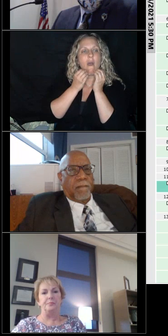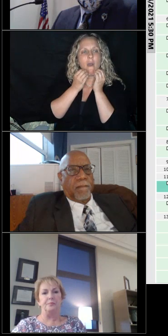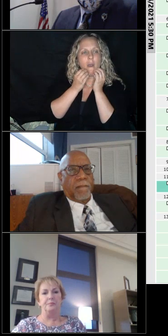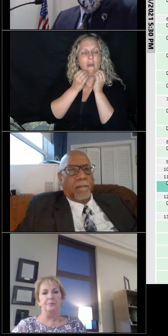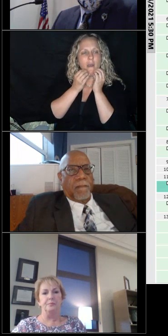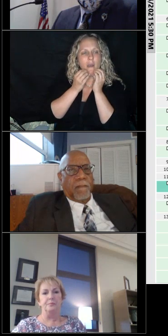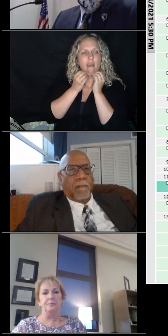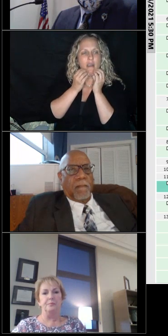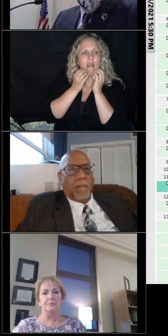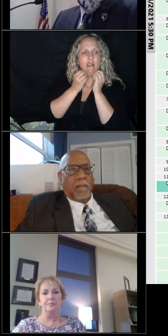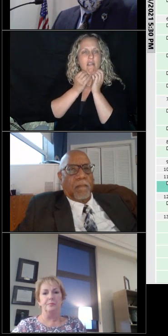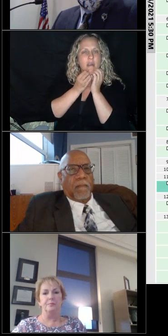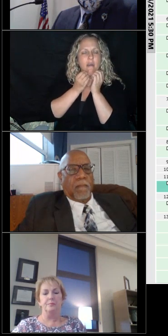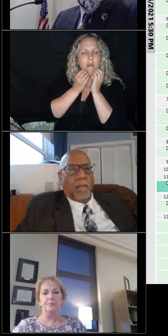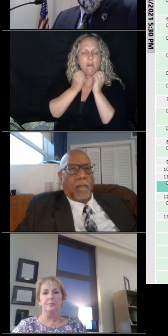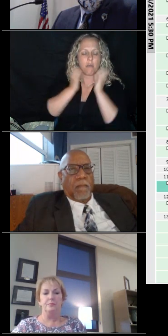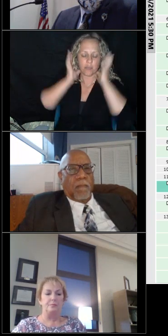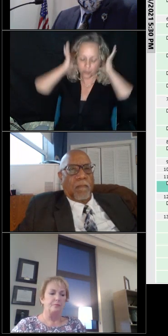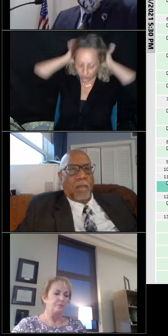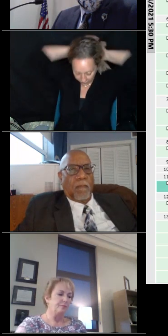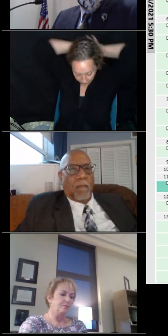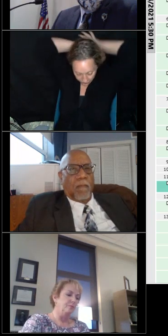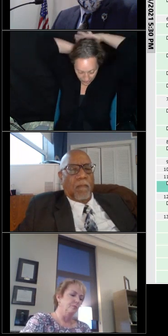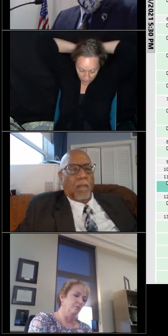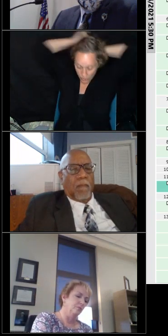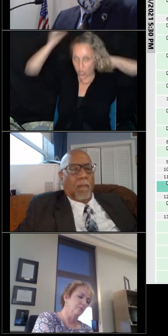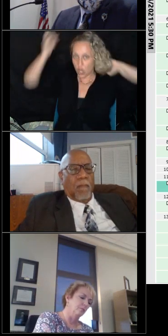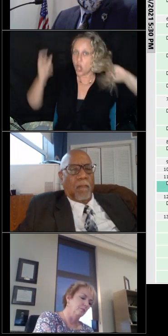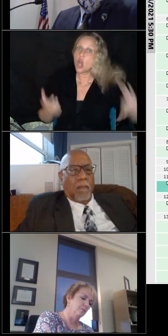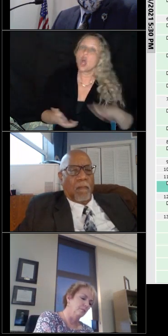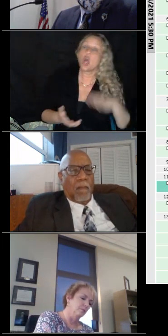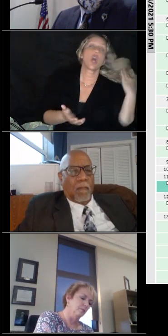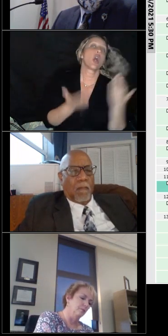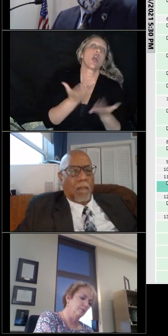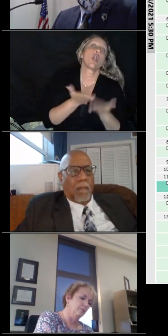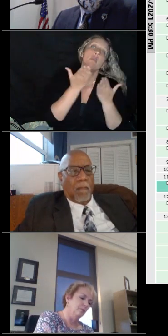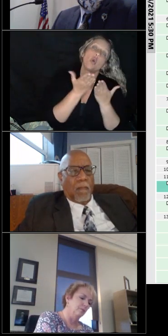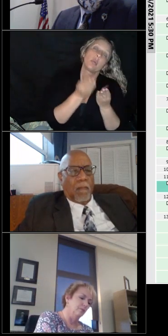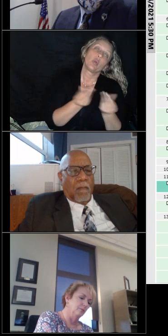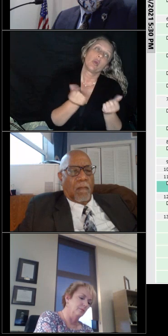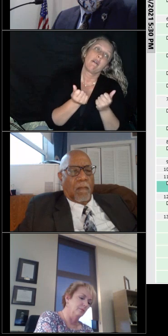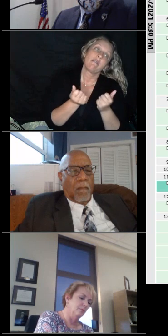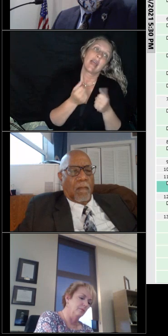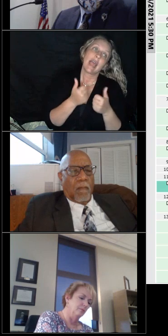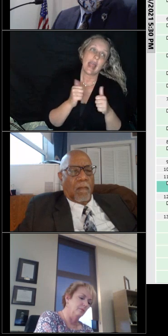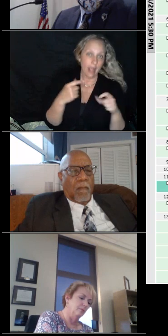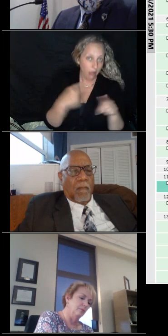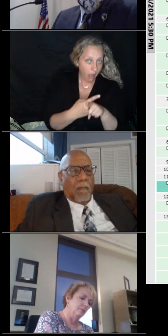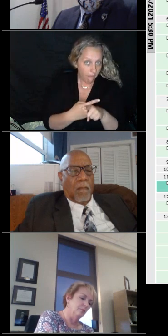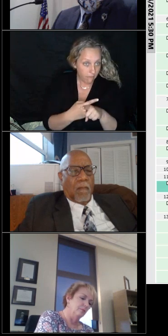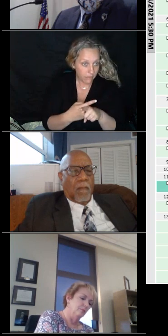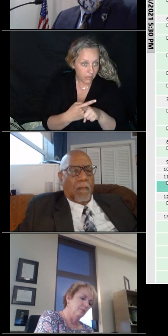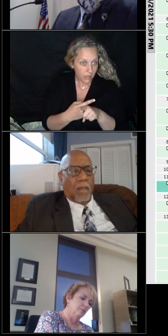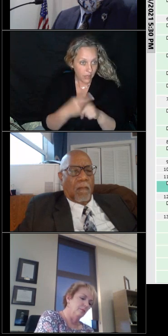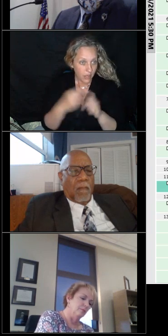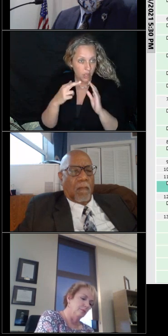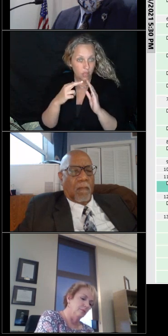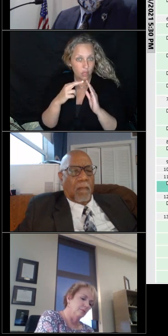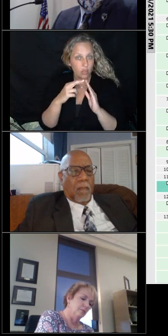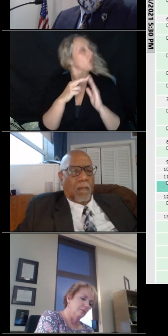And I'll Sure. make it. The motion would be to resolve any conflict between the city code of